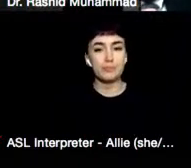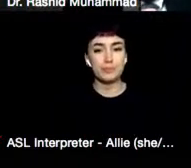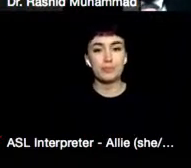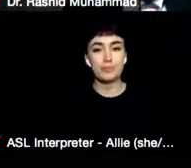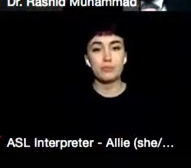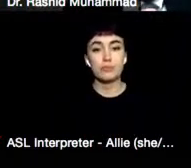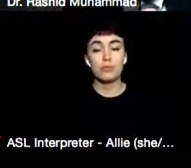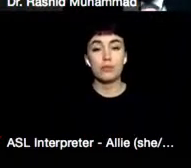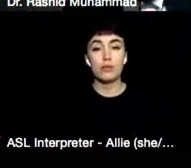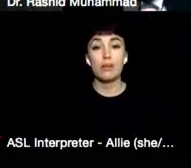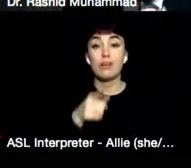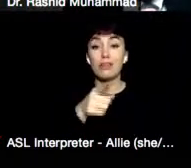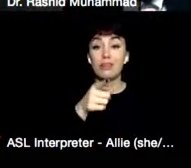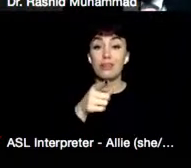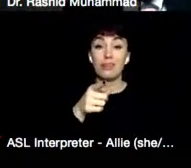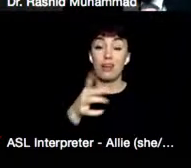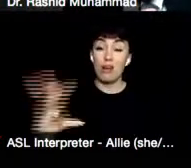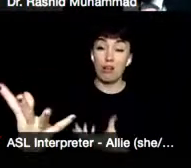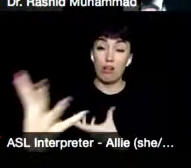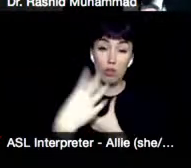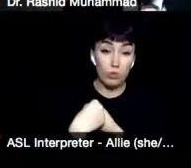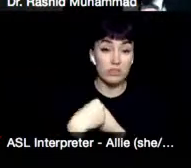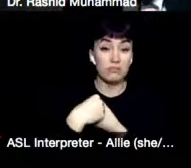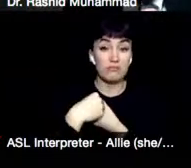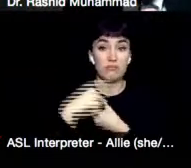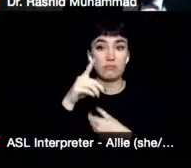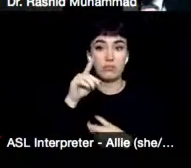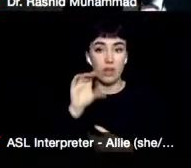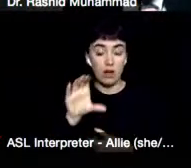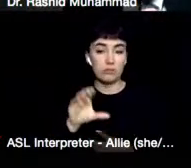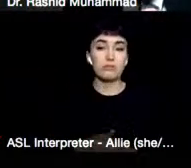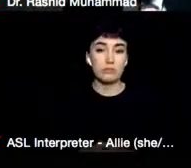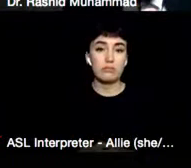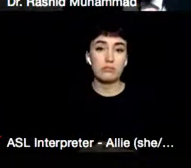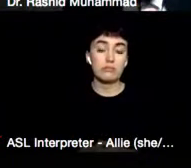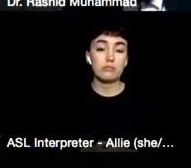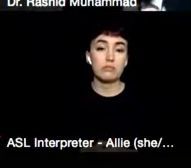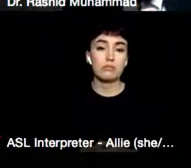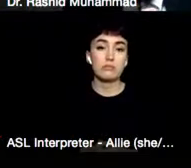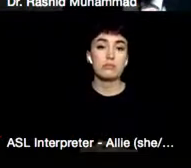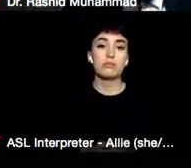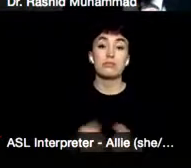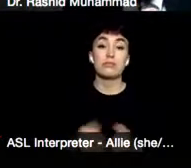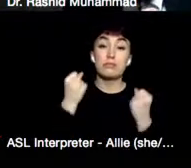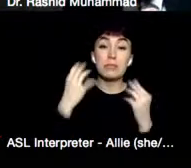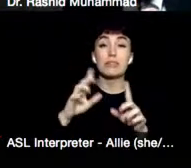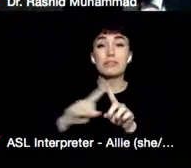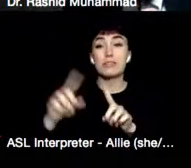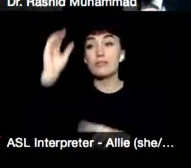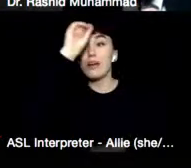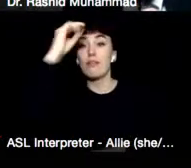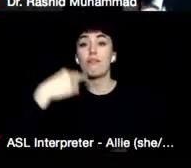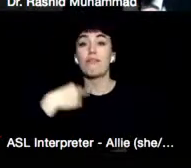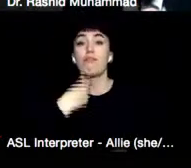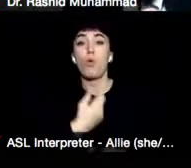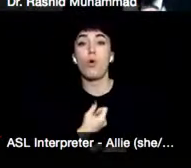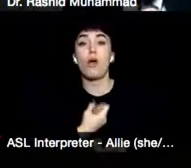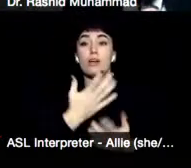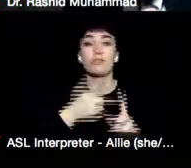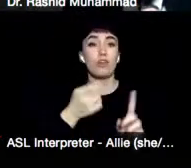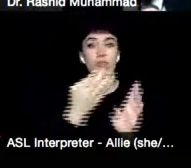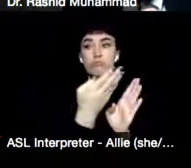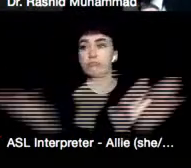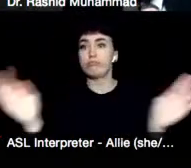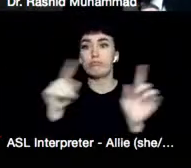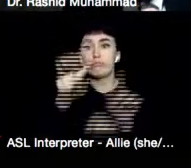This is an inclusive document. There are so many voices from a broad array of people